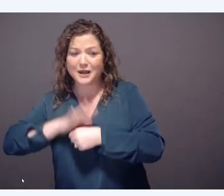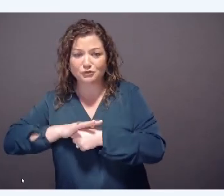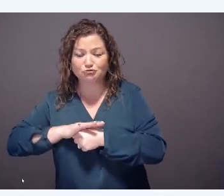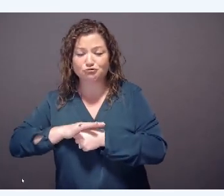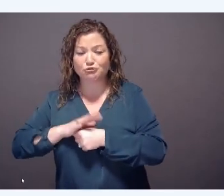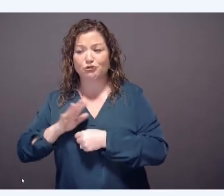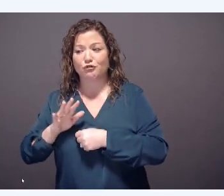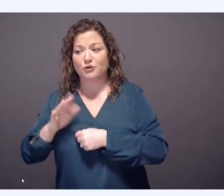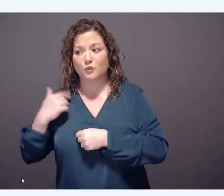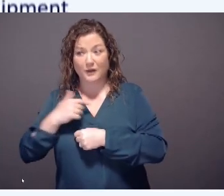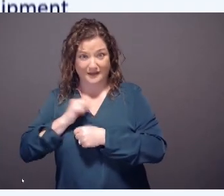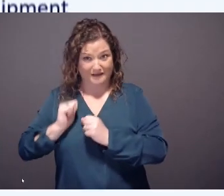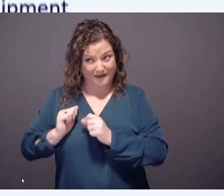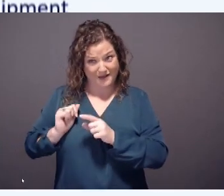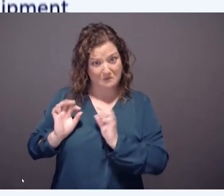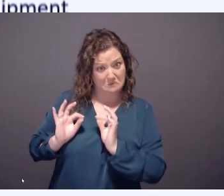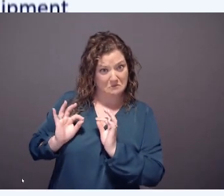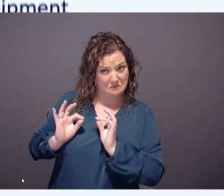broaden what we take.